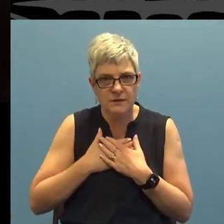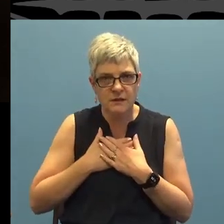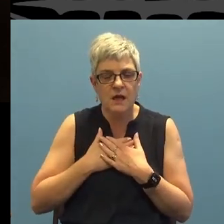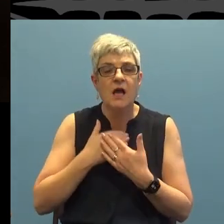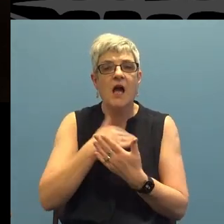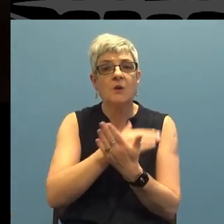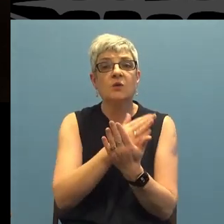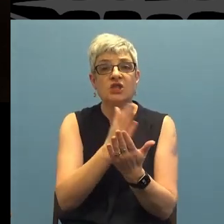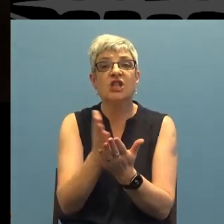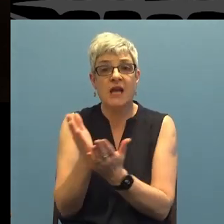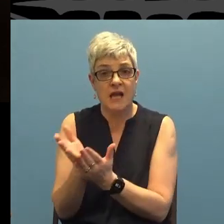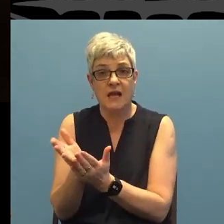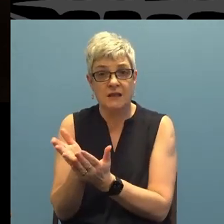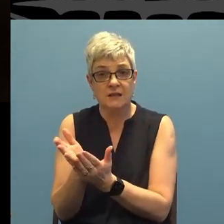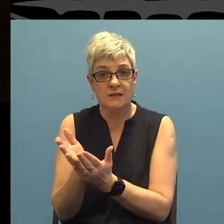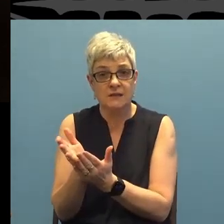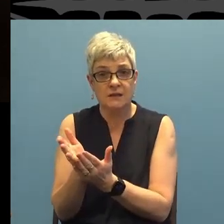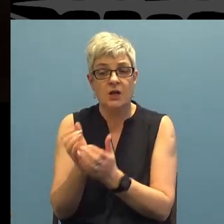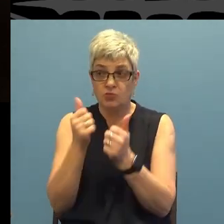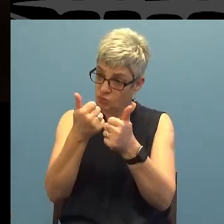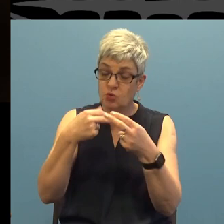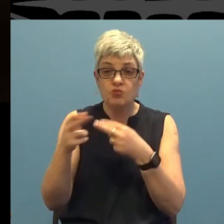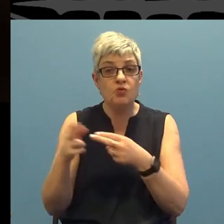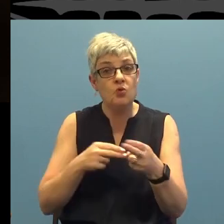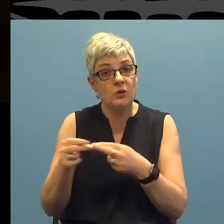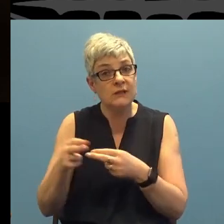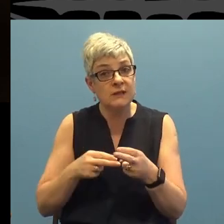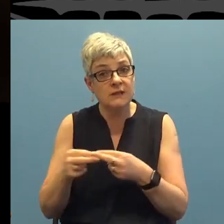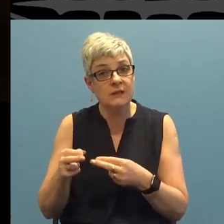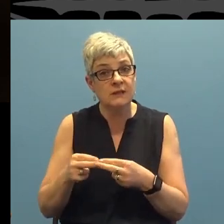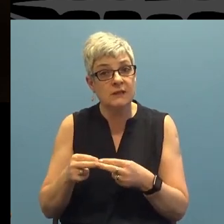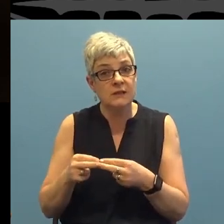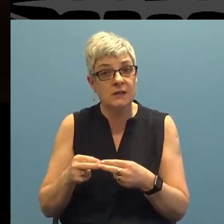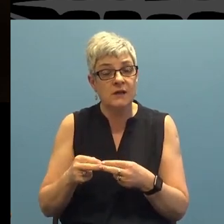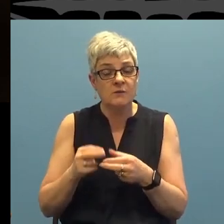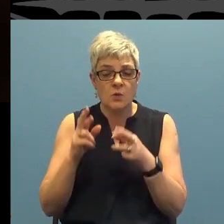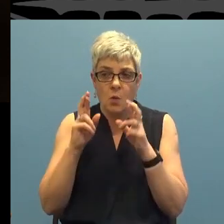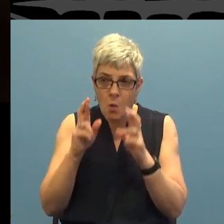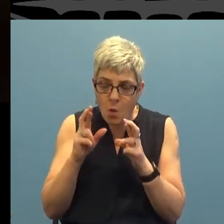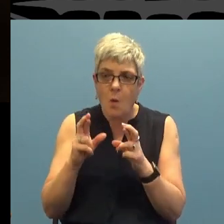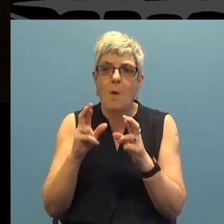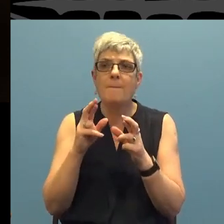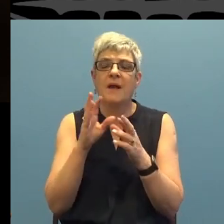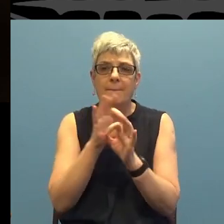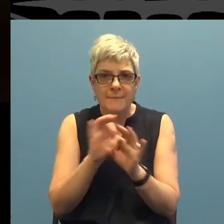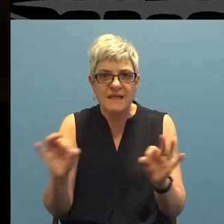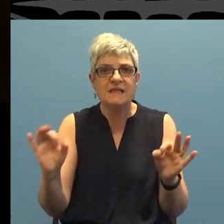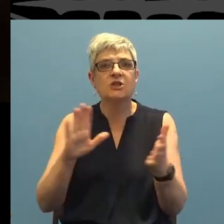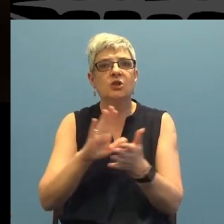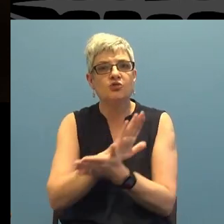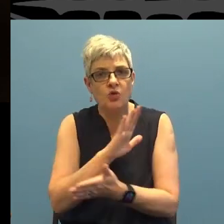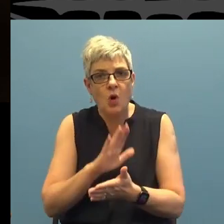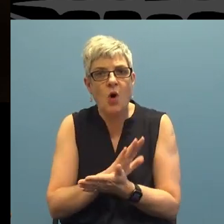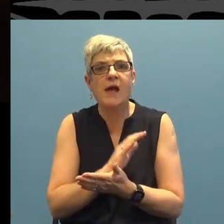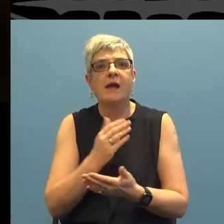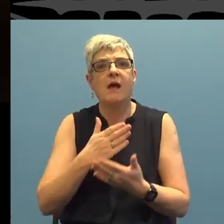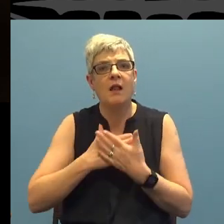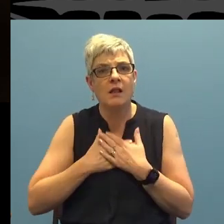together. And it's good news, this hope and peace and joy and